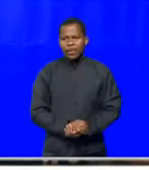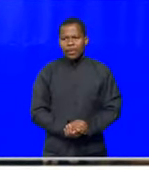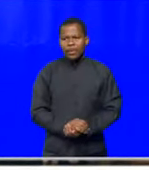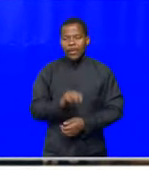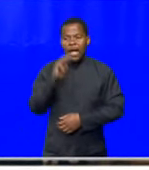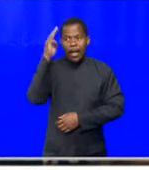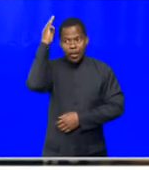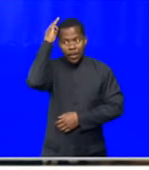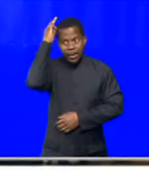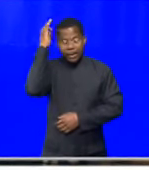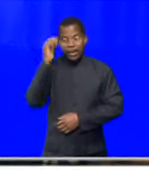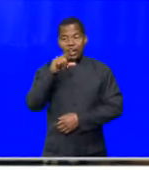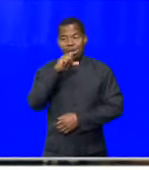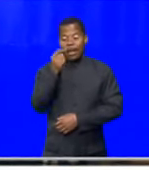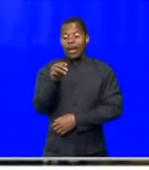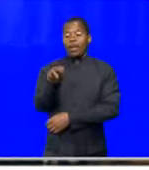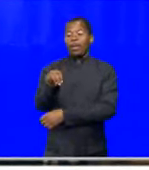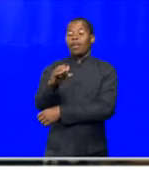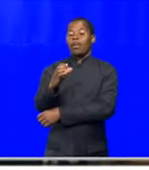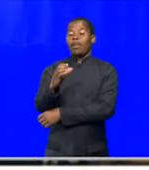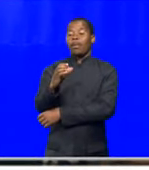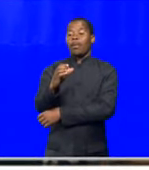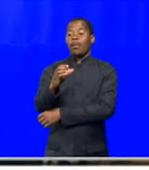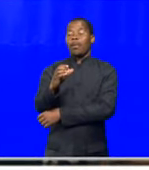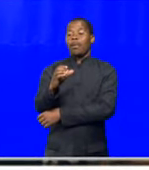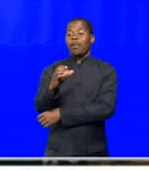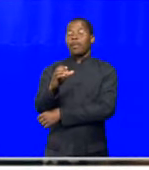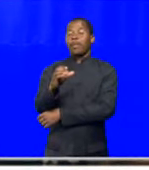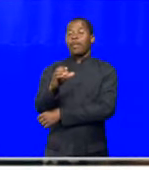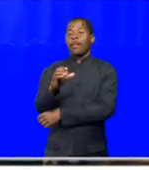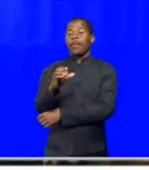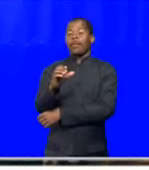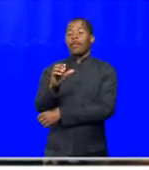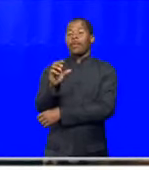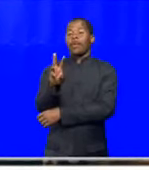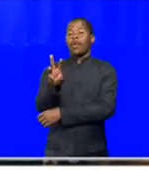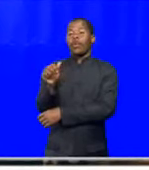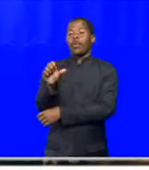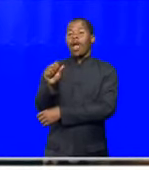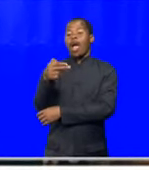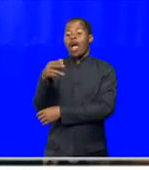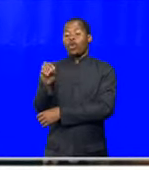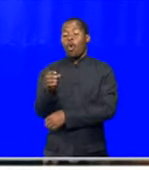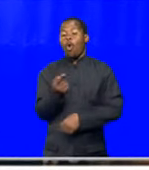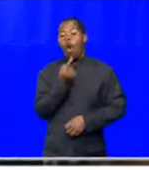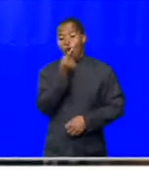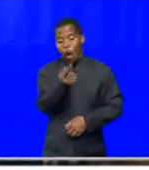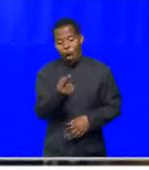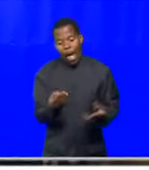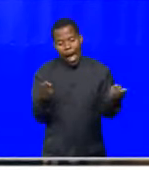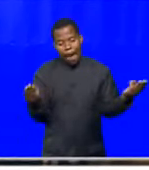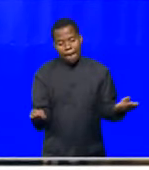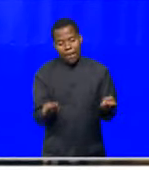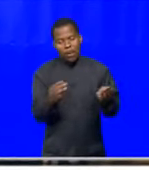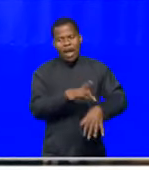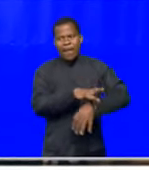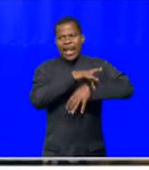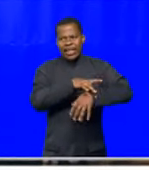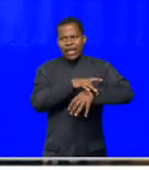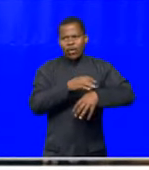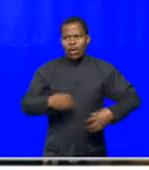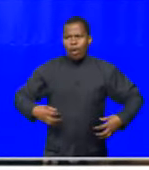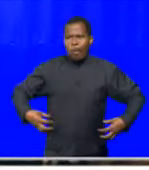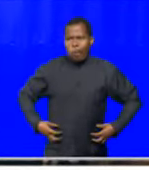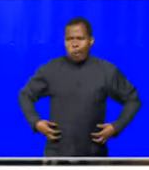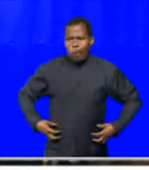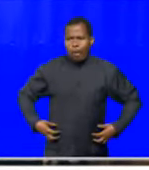His Royal Highness Prince Mgwasho says a majority of kidney or renal patients in the Kingdom of Eswatini have numerous needs, and this calls